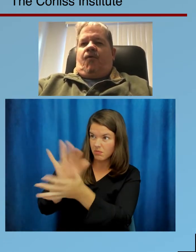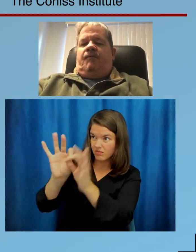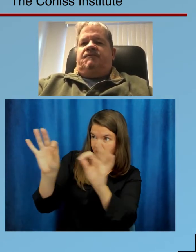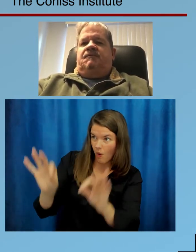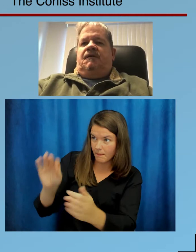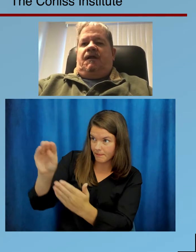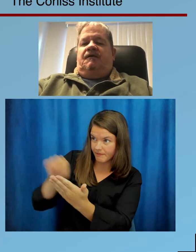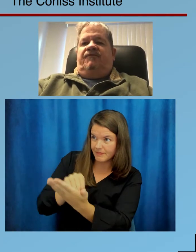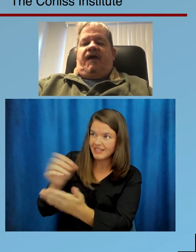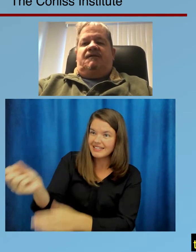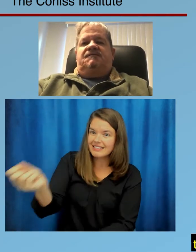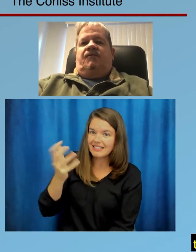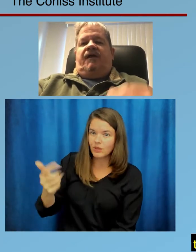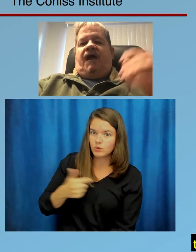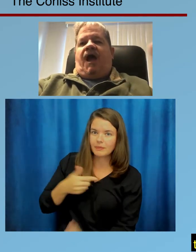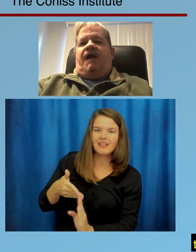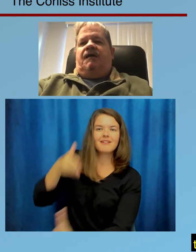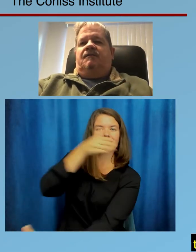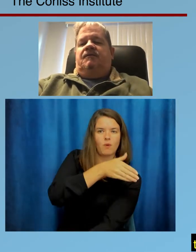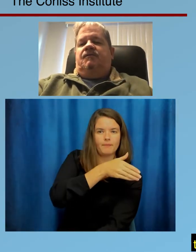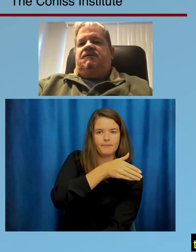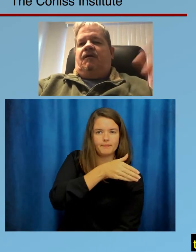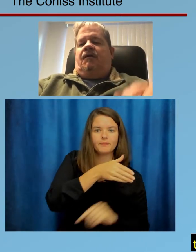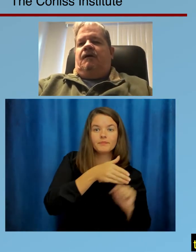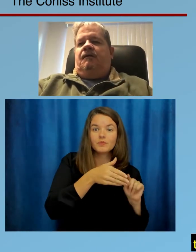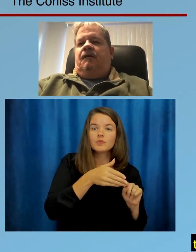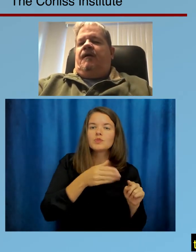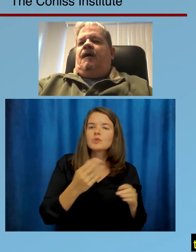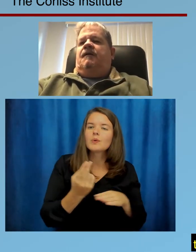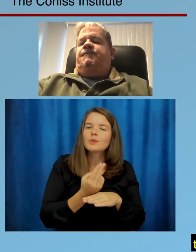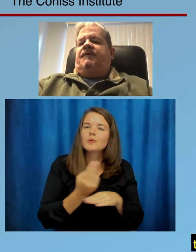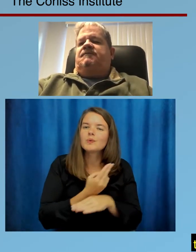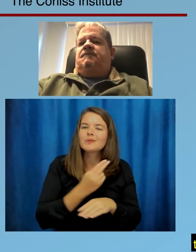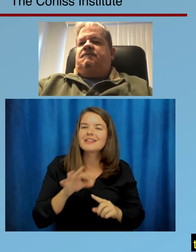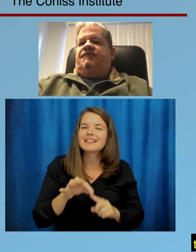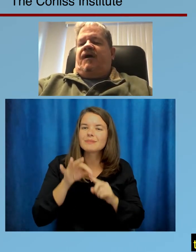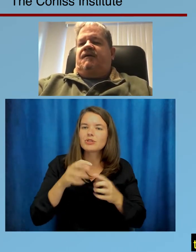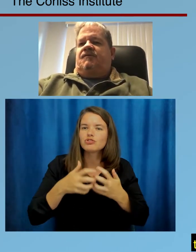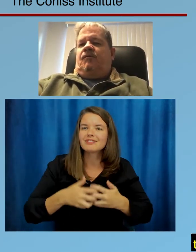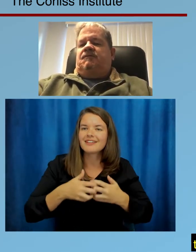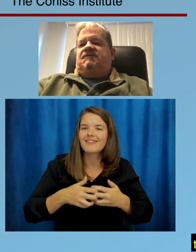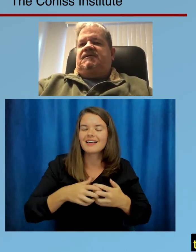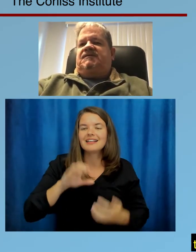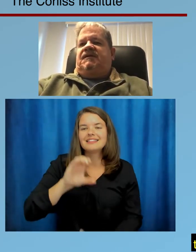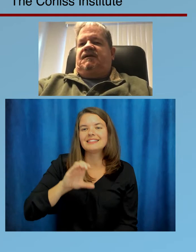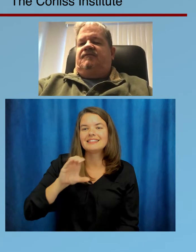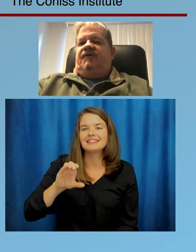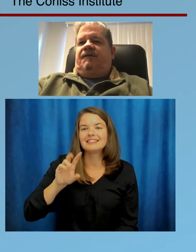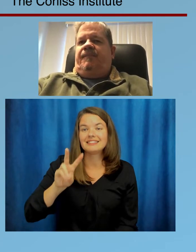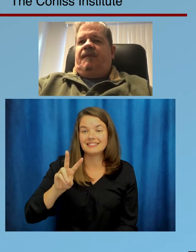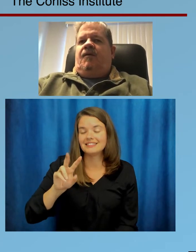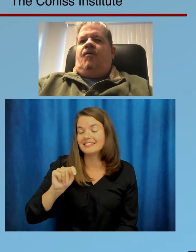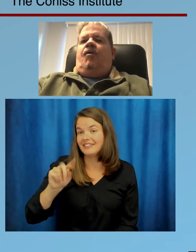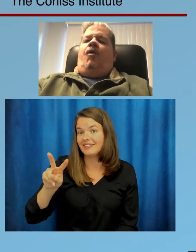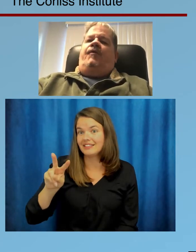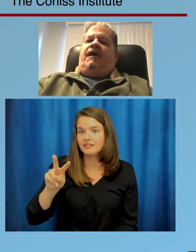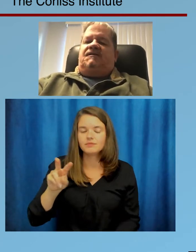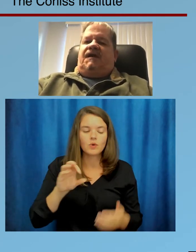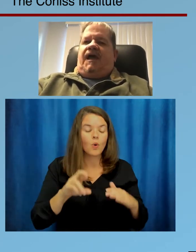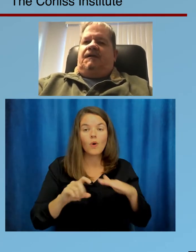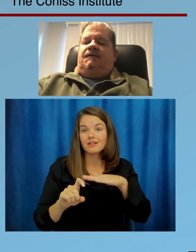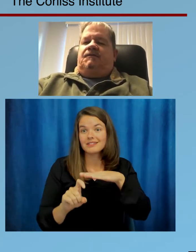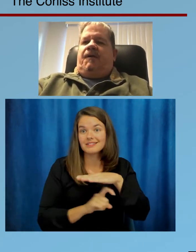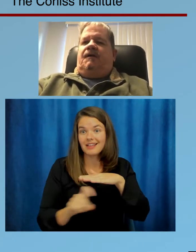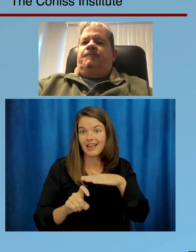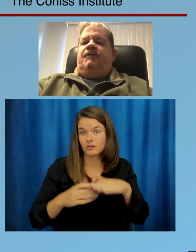me the forms in advance so that I can use it on a special device called the CCTV, or I